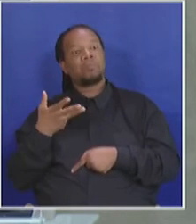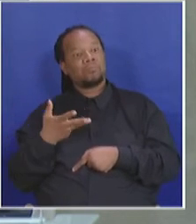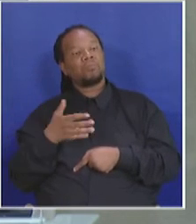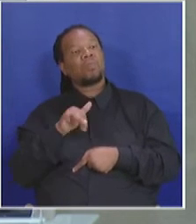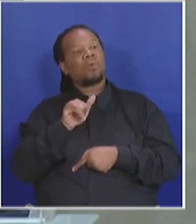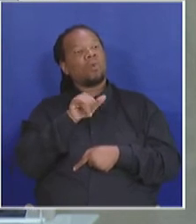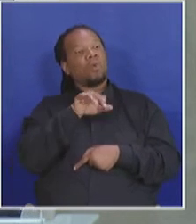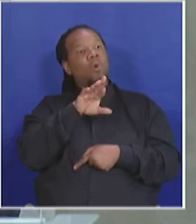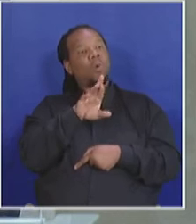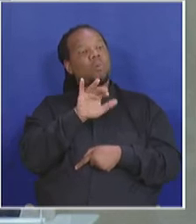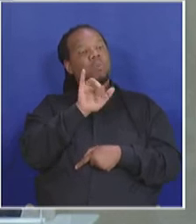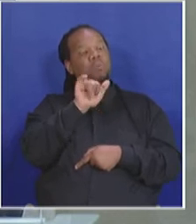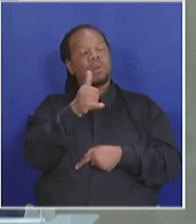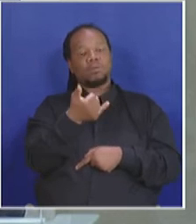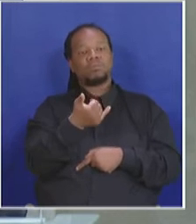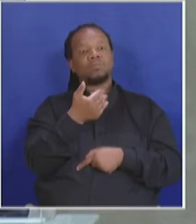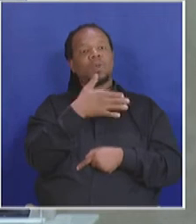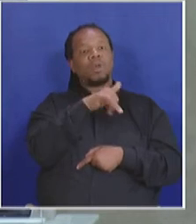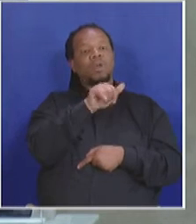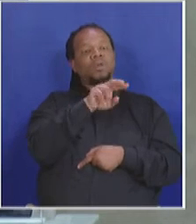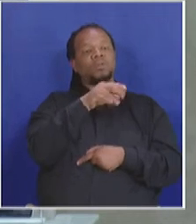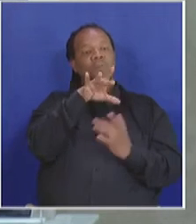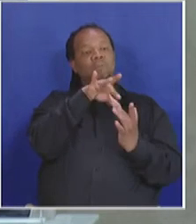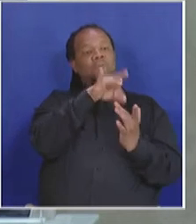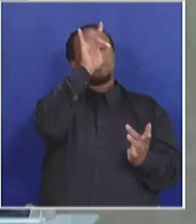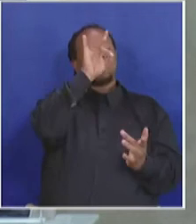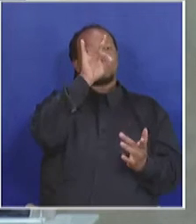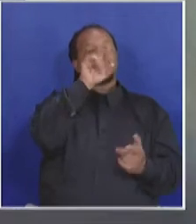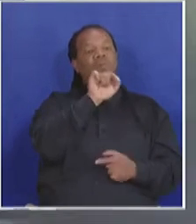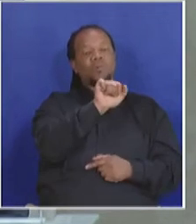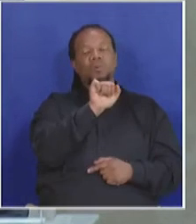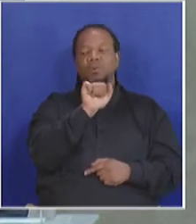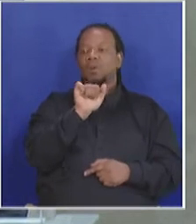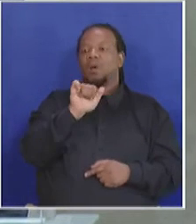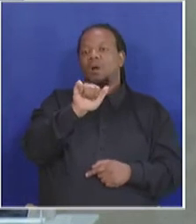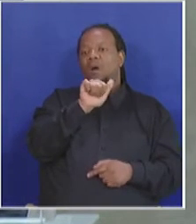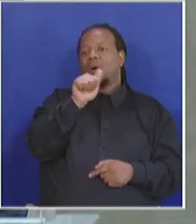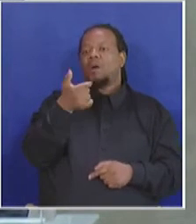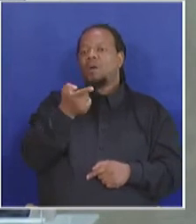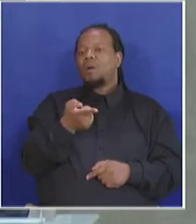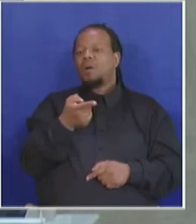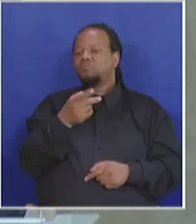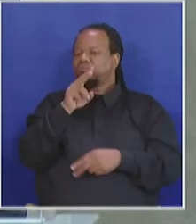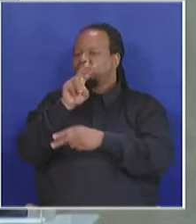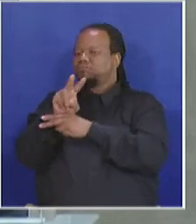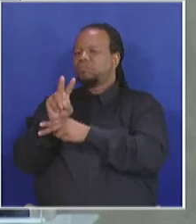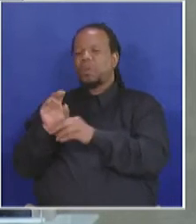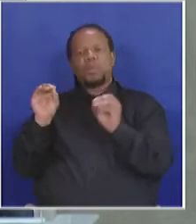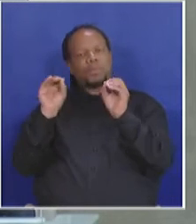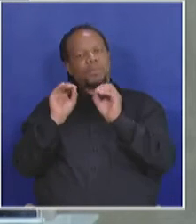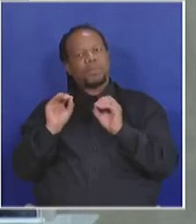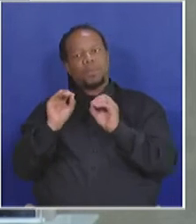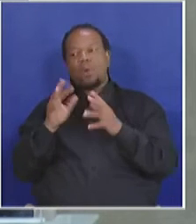for praise singing and political mileage, we overlooked our oversight role of problem solving and to